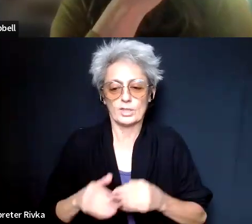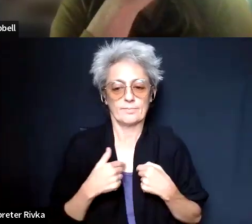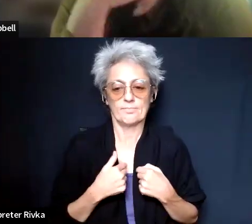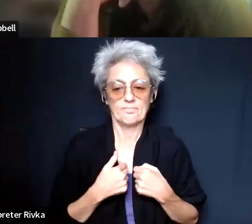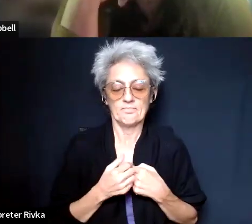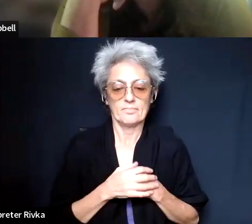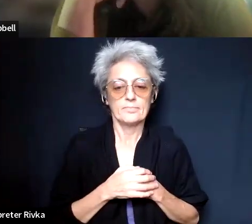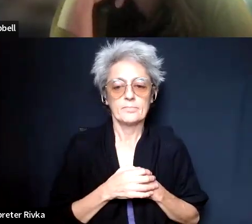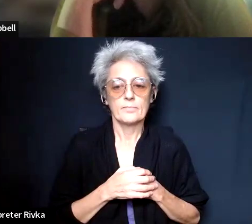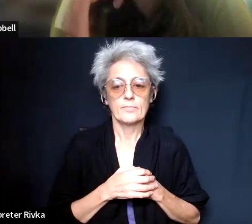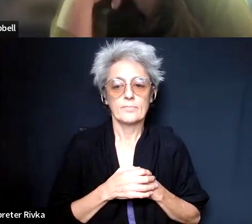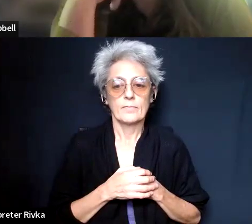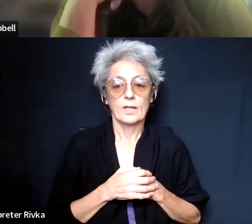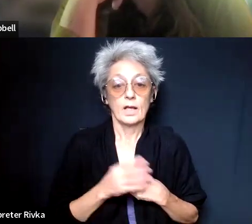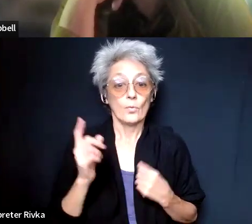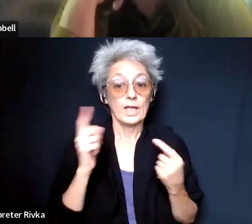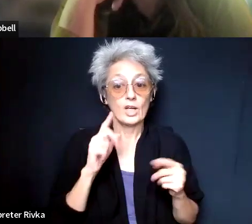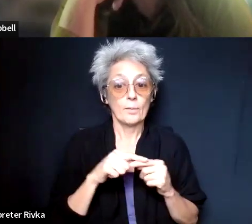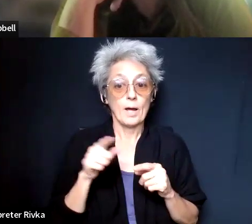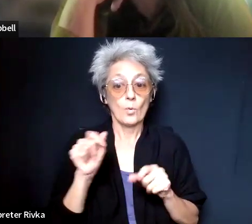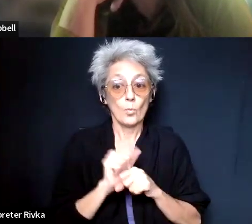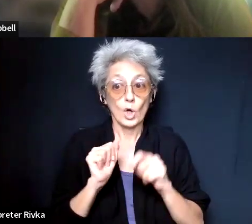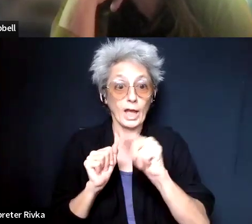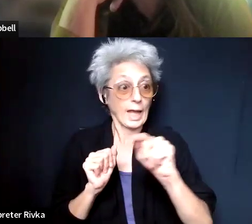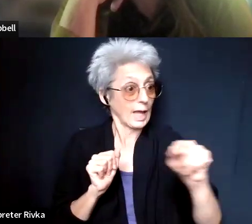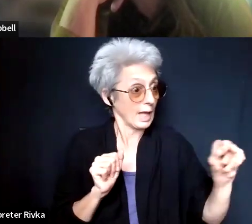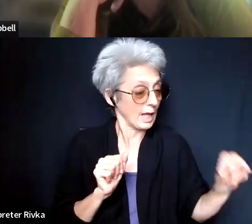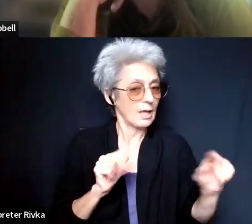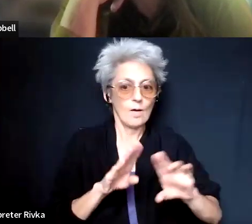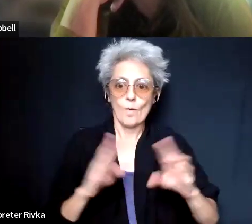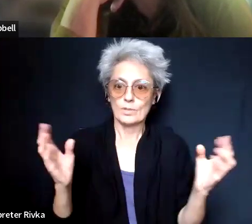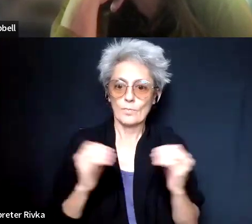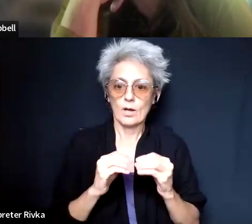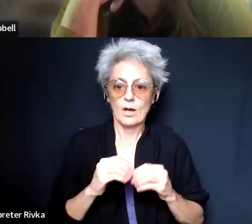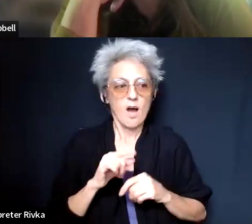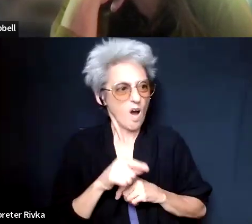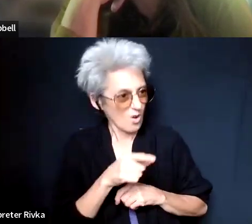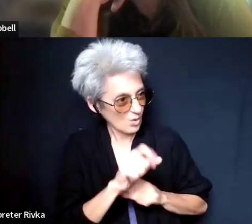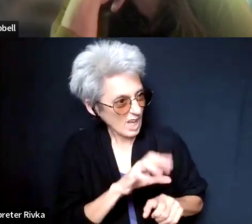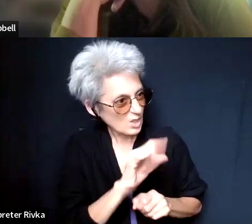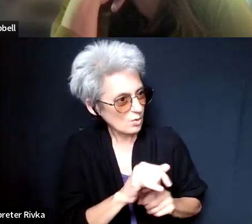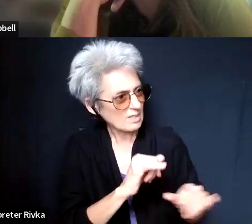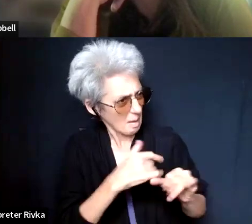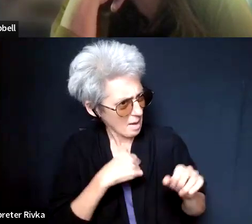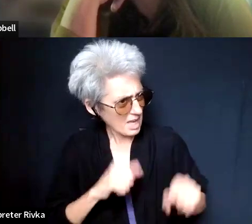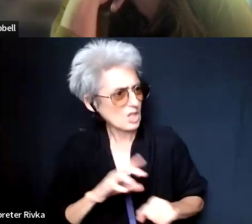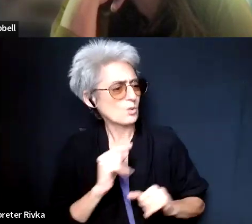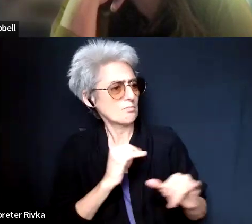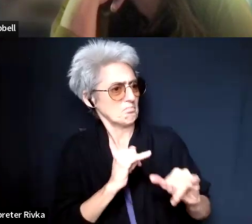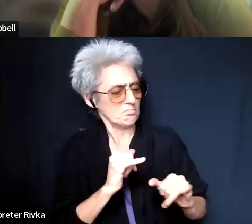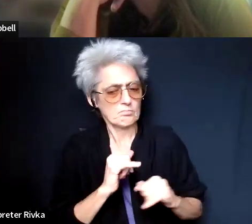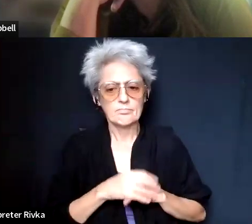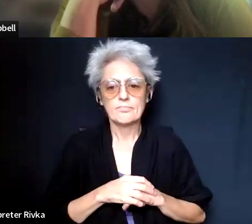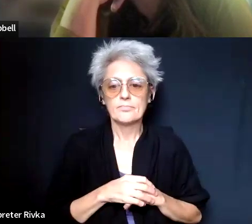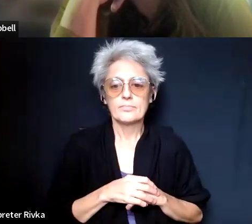them working opens the door for other people to go, well, if you can do it, I can do it. And that's going to be,